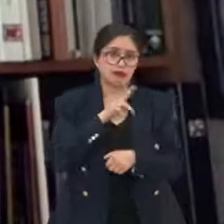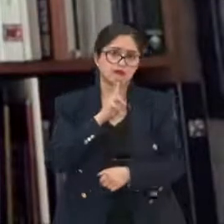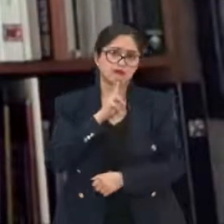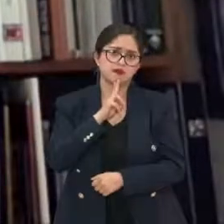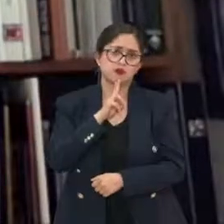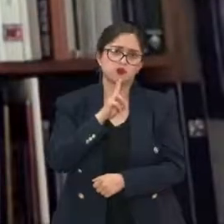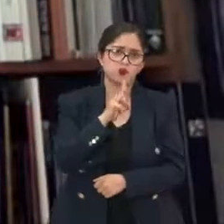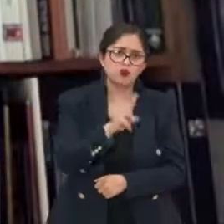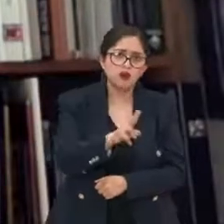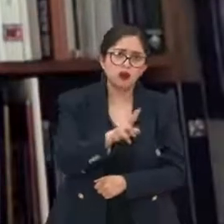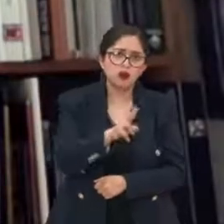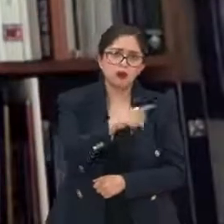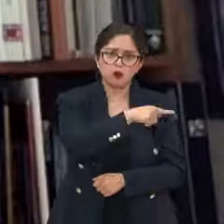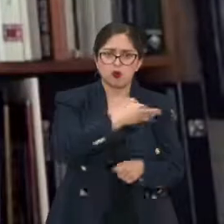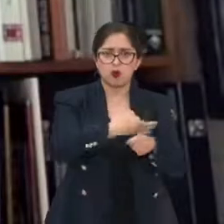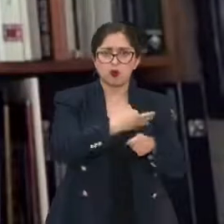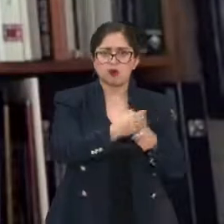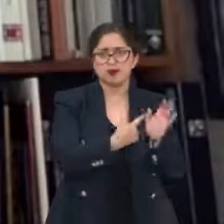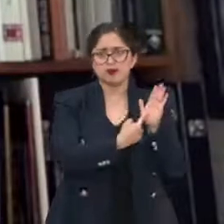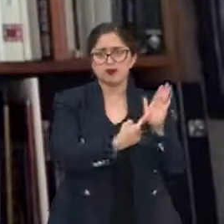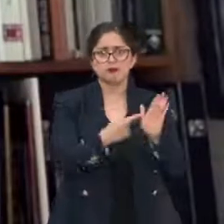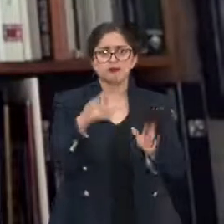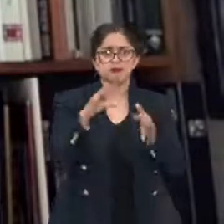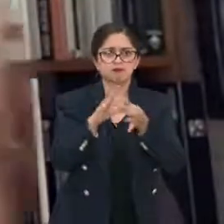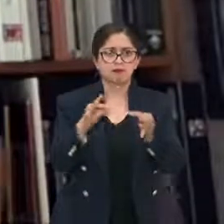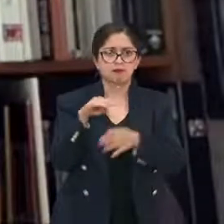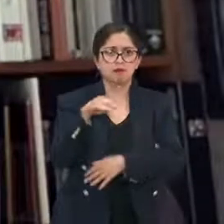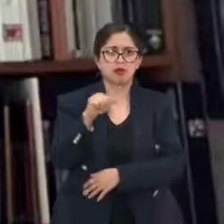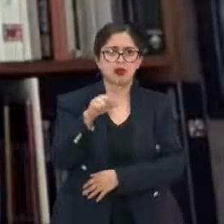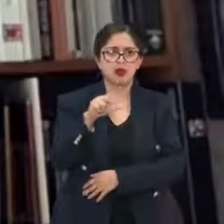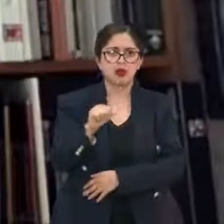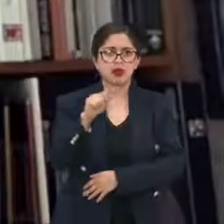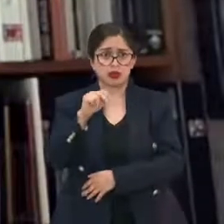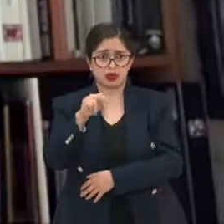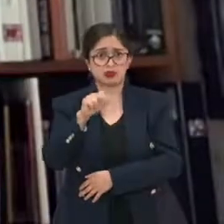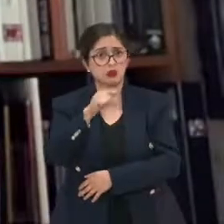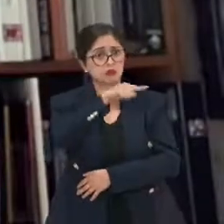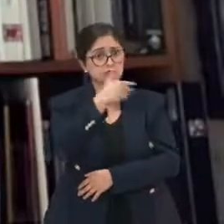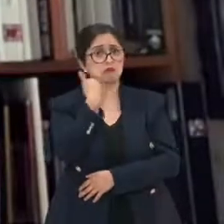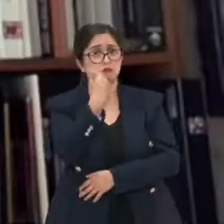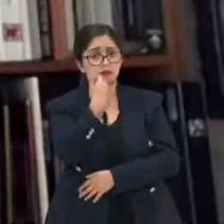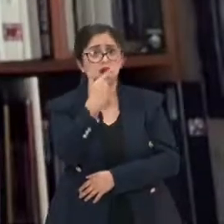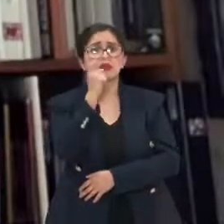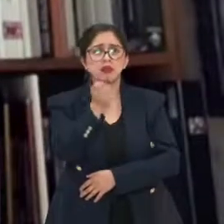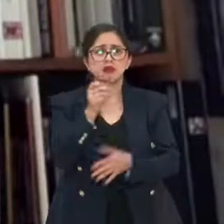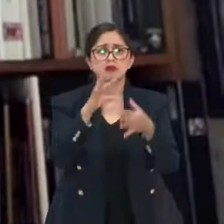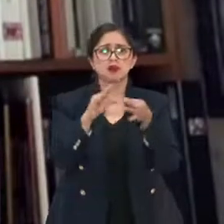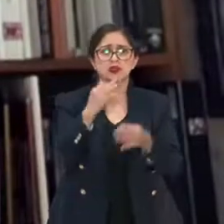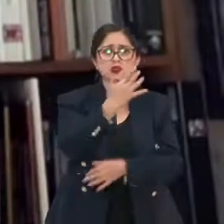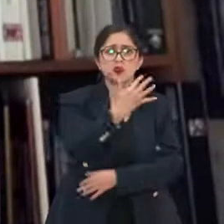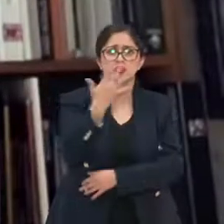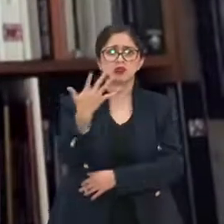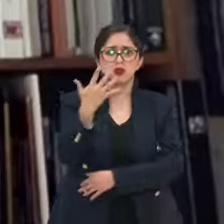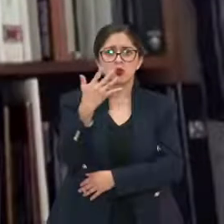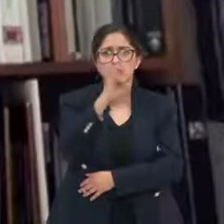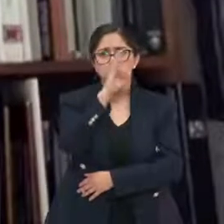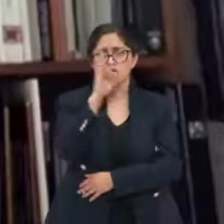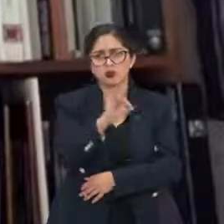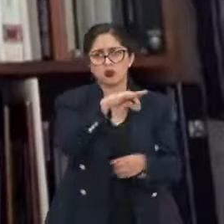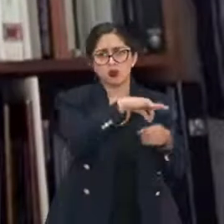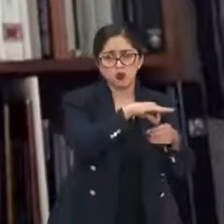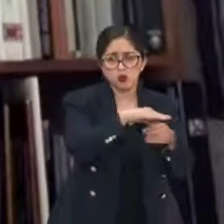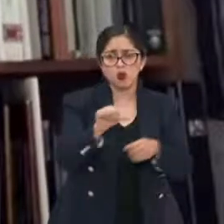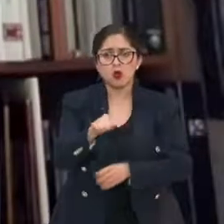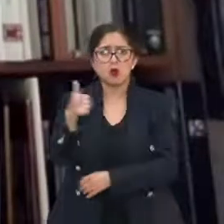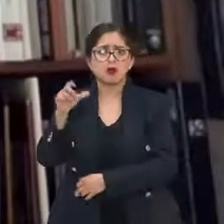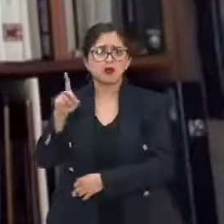that meant, risks that created a result, as Maria Teresa has mentioned, very favorable, with